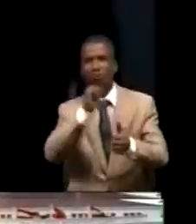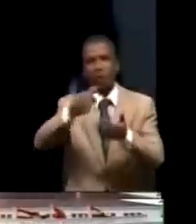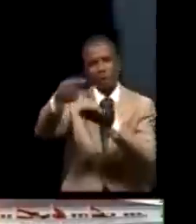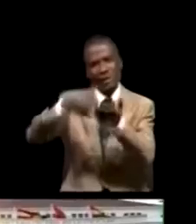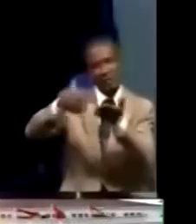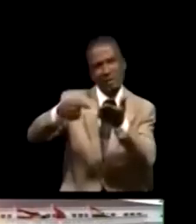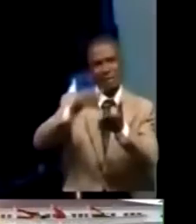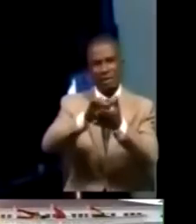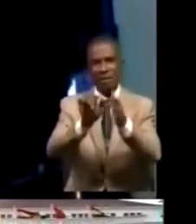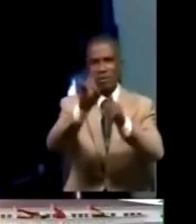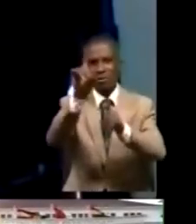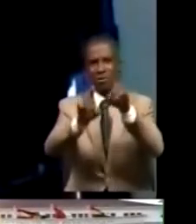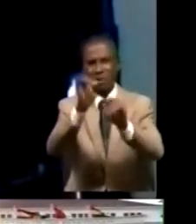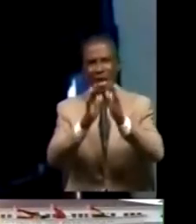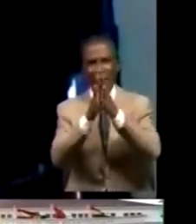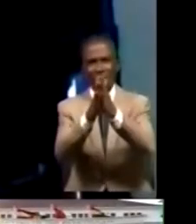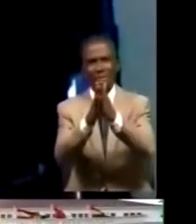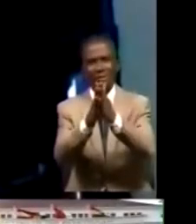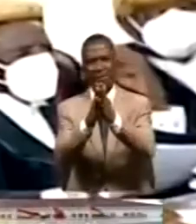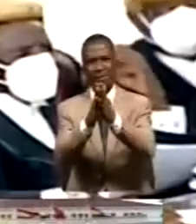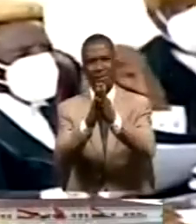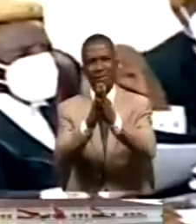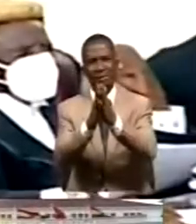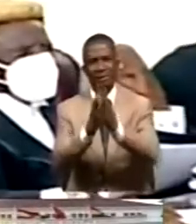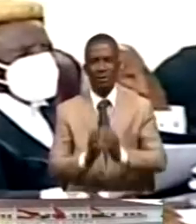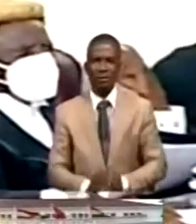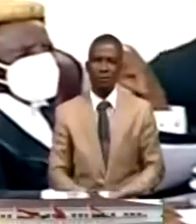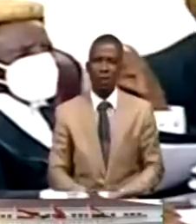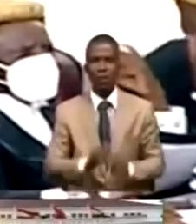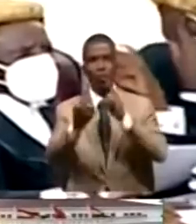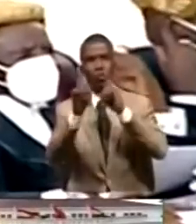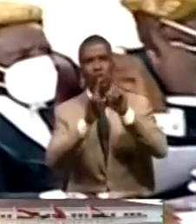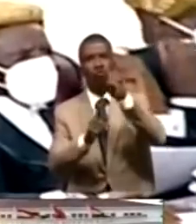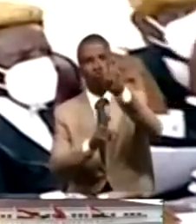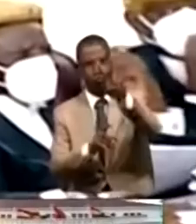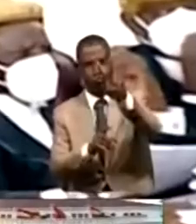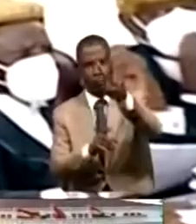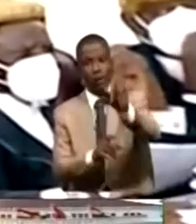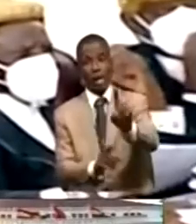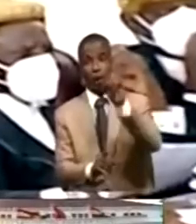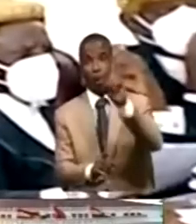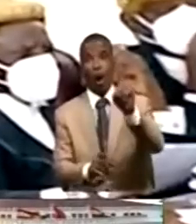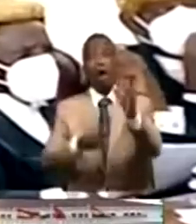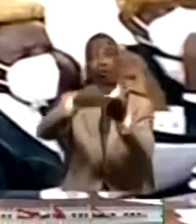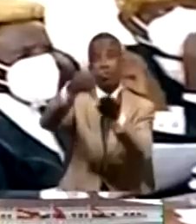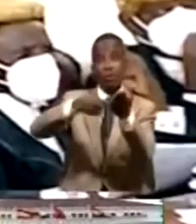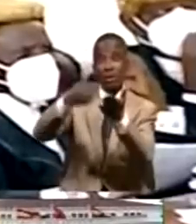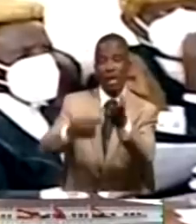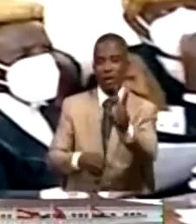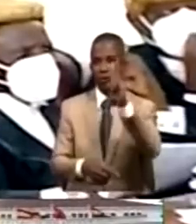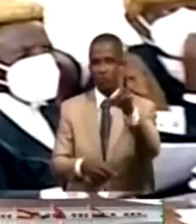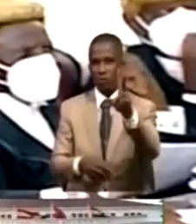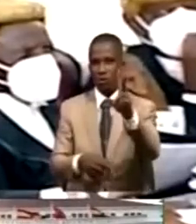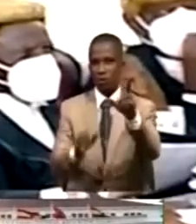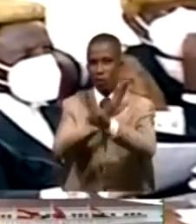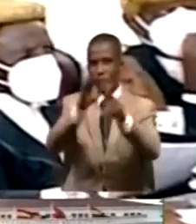That was the question. You have given the court two reasons. One, you signed by mistake. Two, you did not want